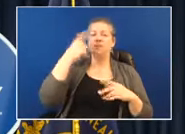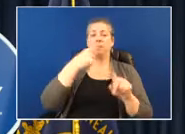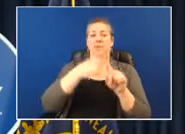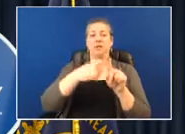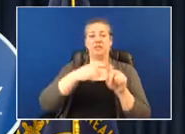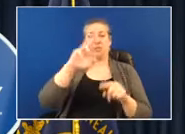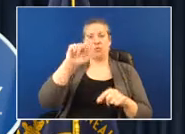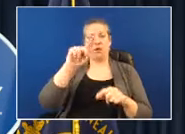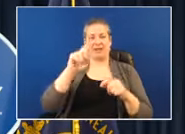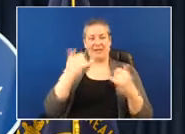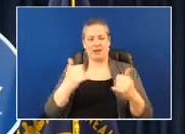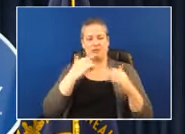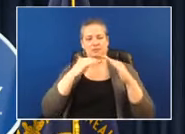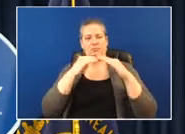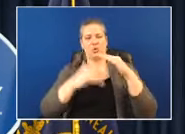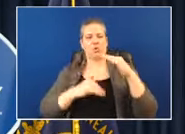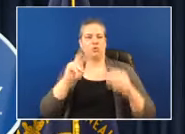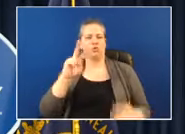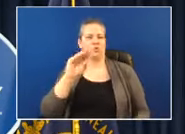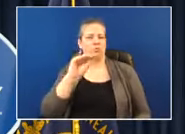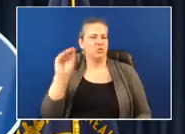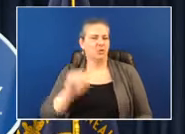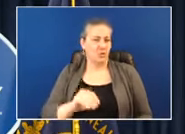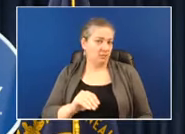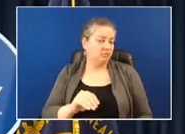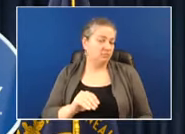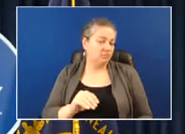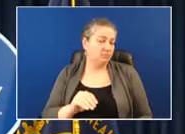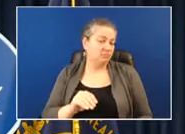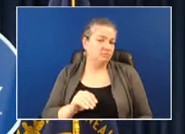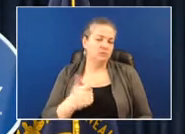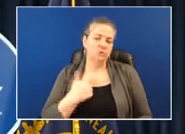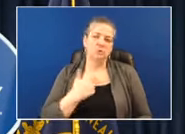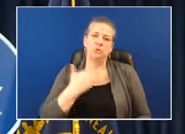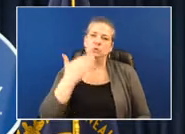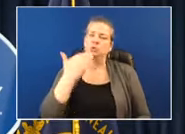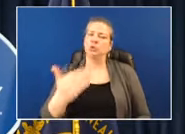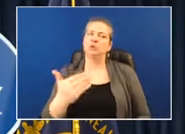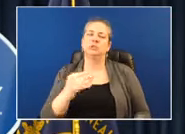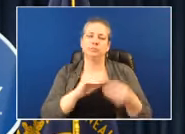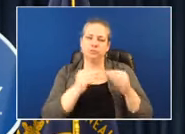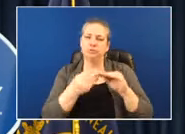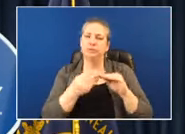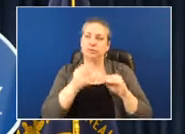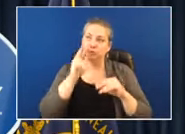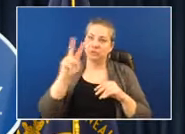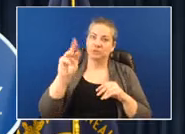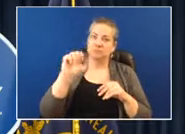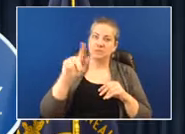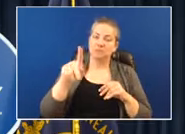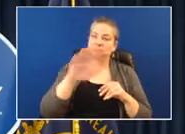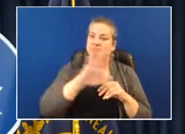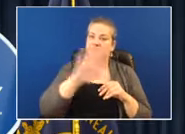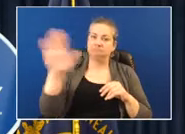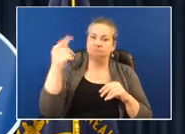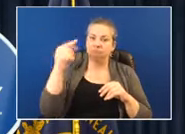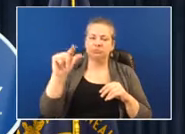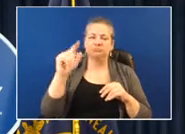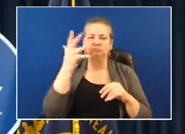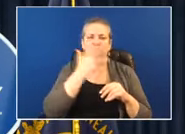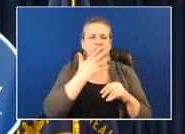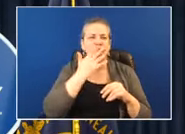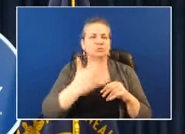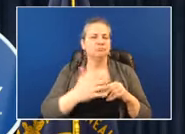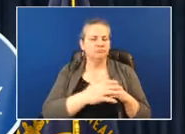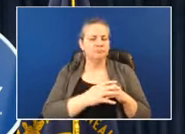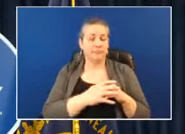2%. So we are at a very good place, especially when you look at the map and what that looks like. The General